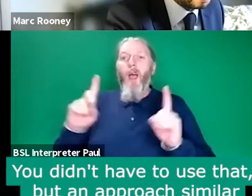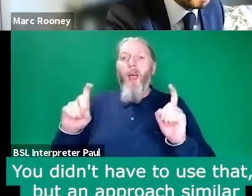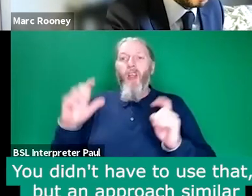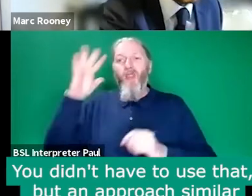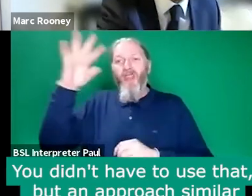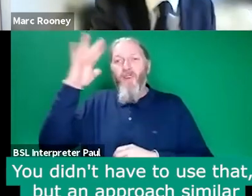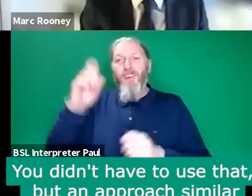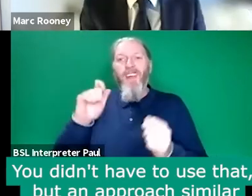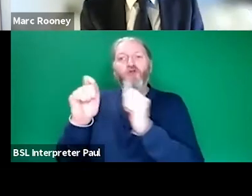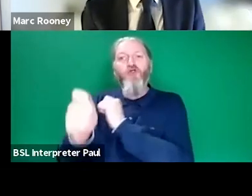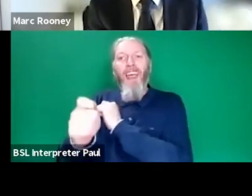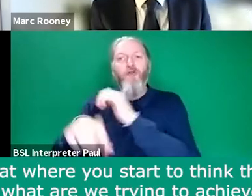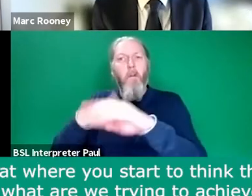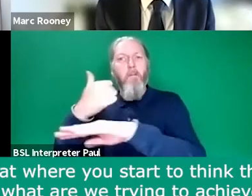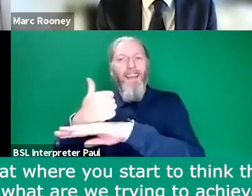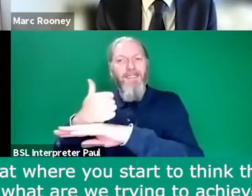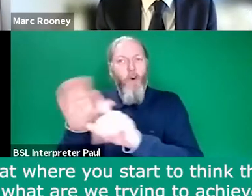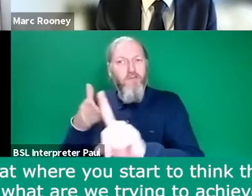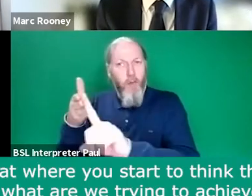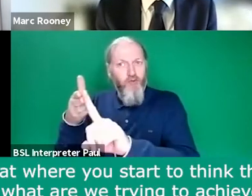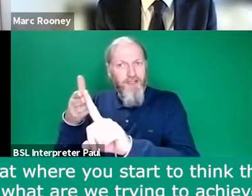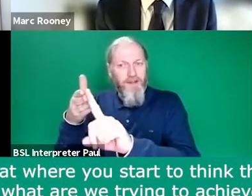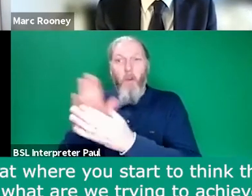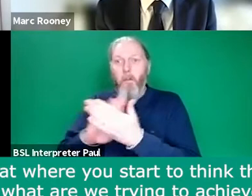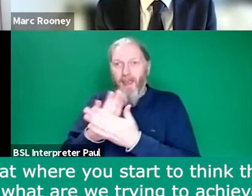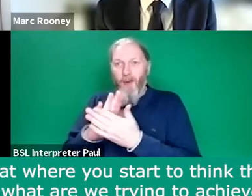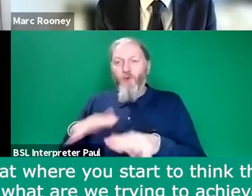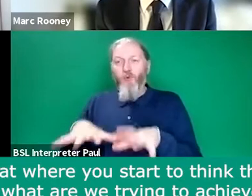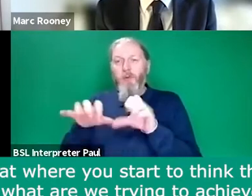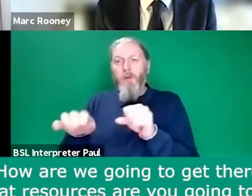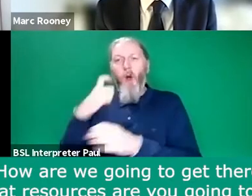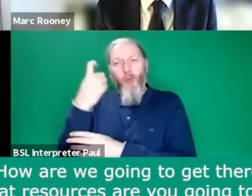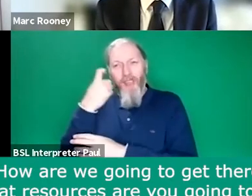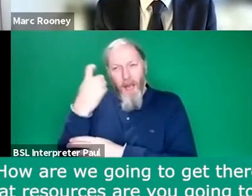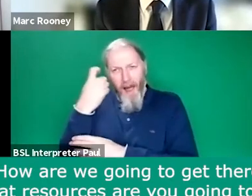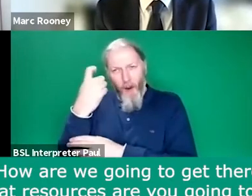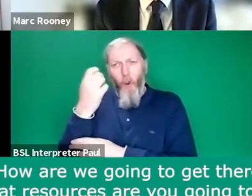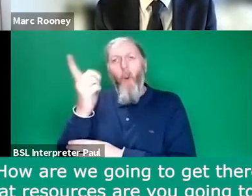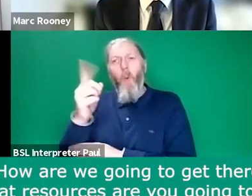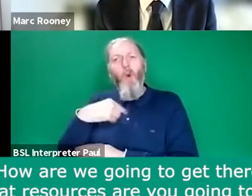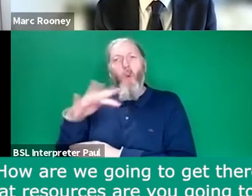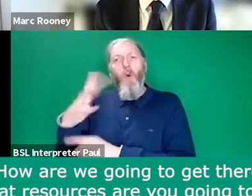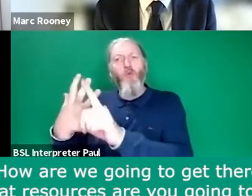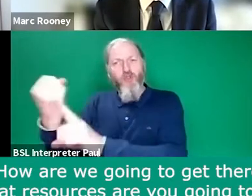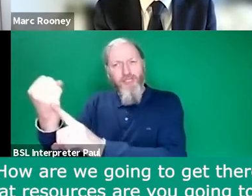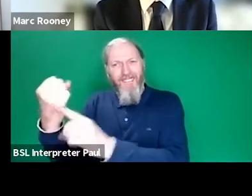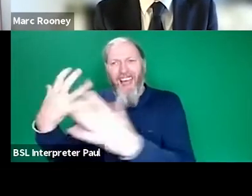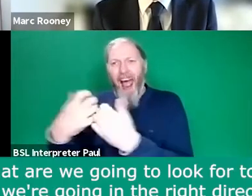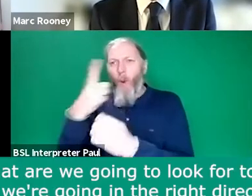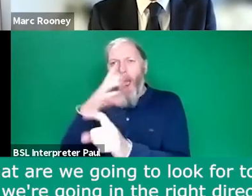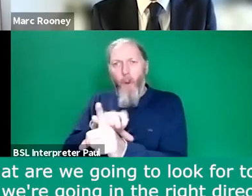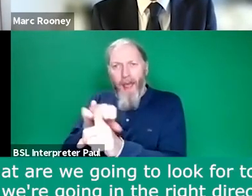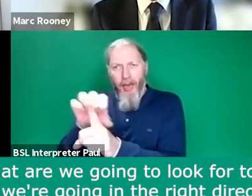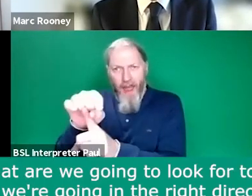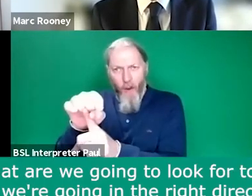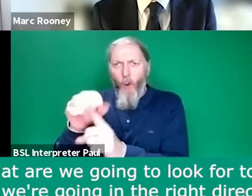but an approach similar to that, where you start to think through what are we trying to achieve, how are we going to get there, what resources are we going to use, what are